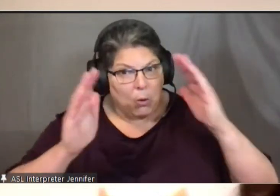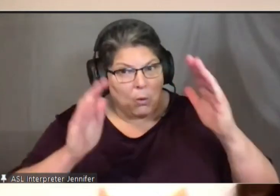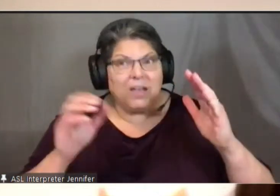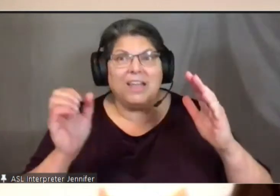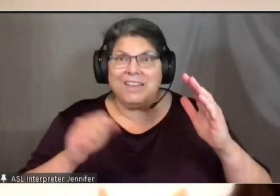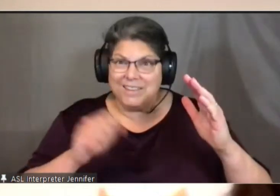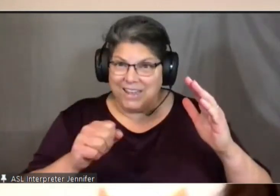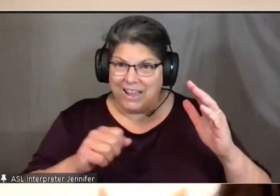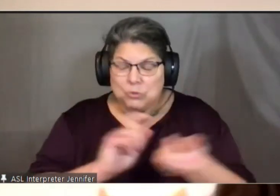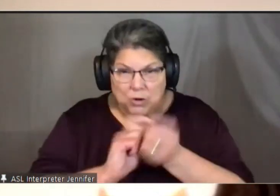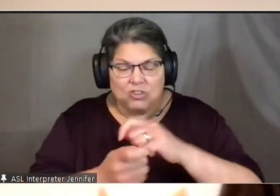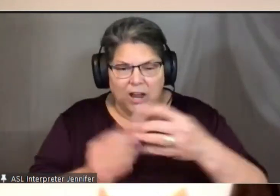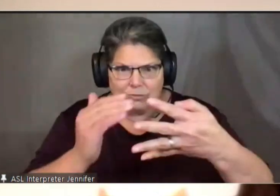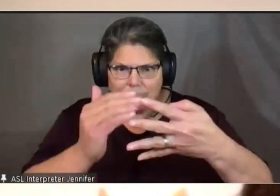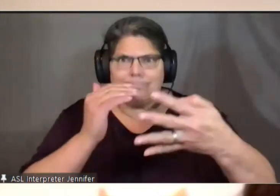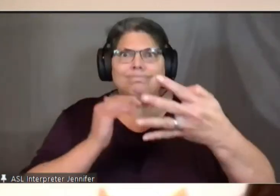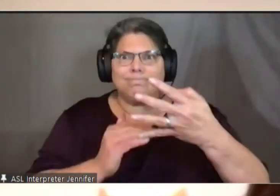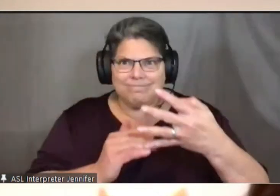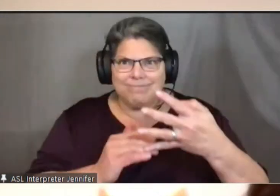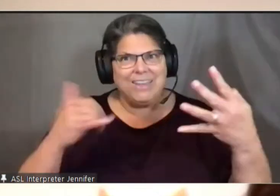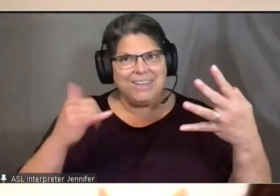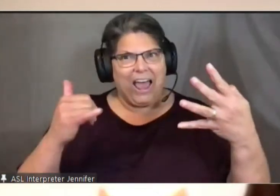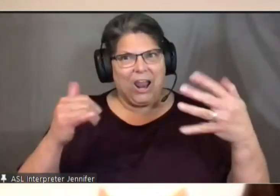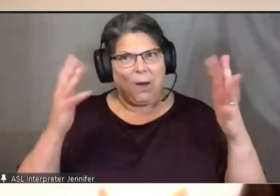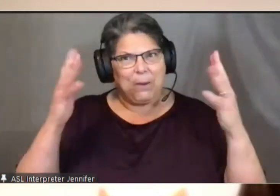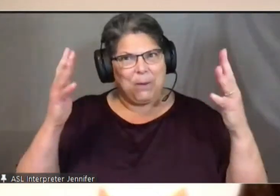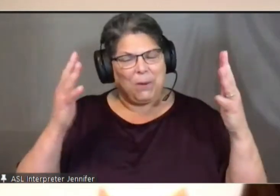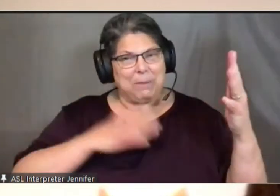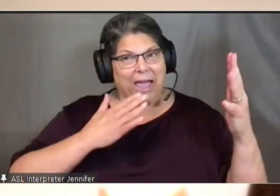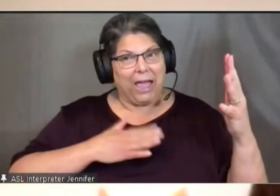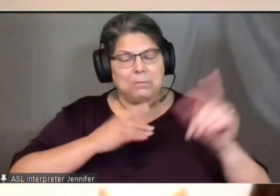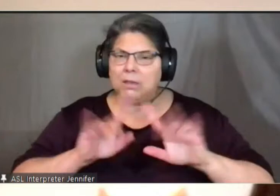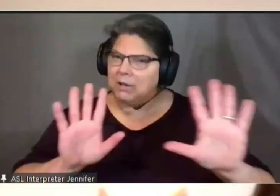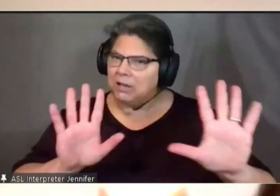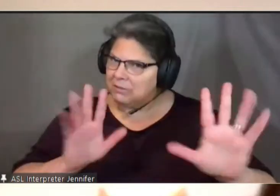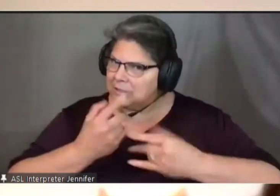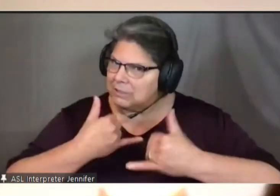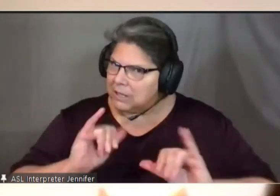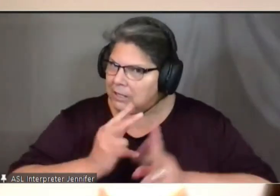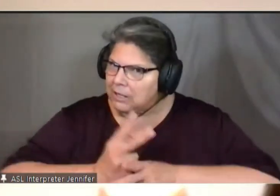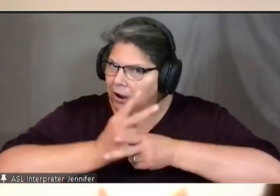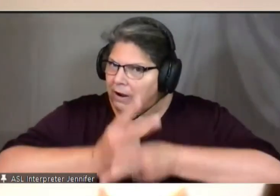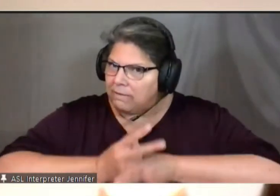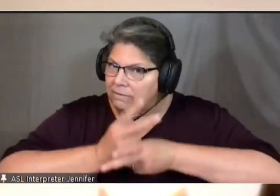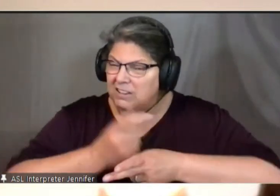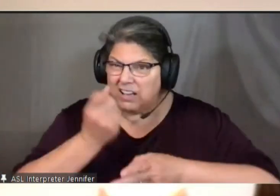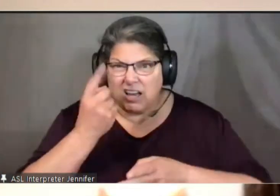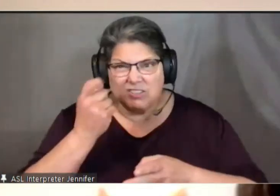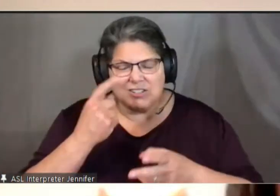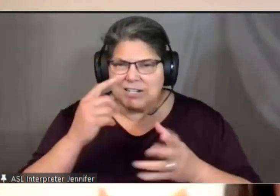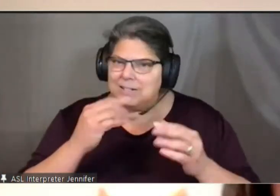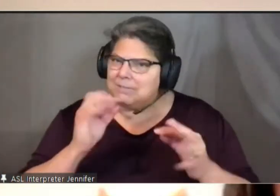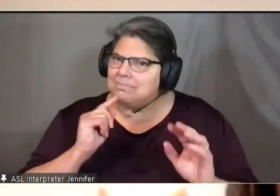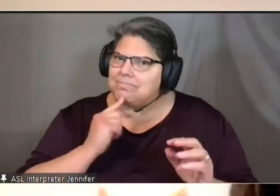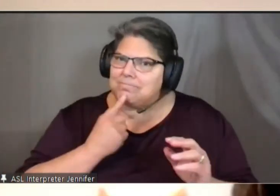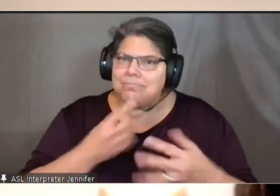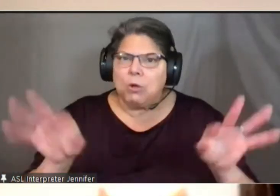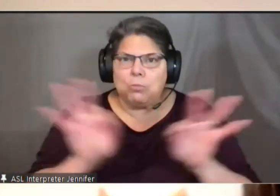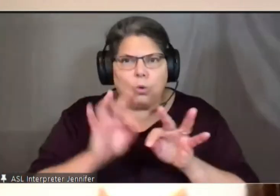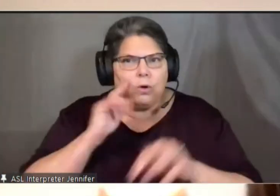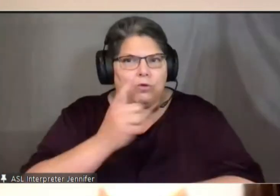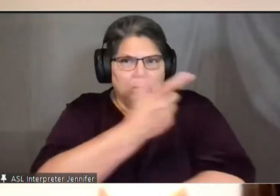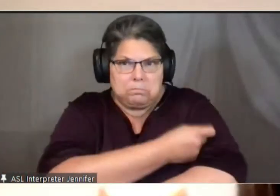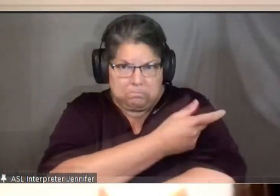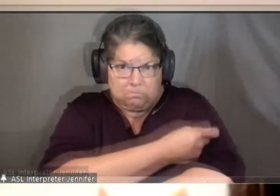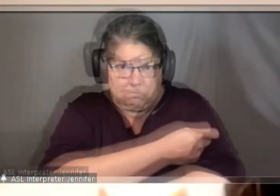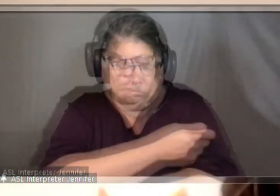to the yellow tier, so be happy, but be cautious. Now is when we have to vaccinate. Let's go over the data first